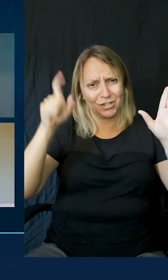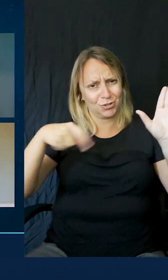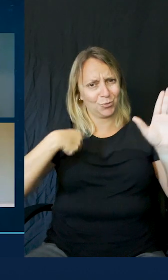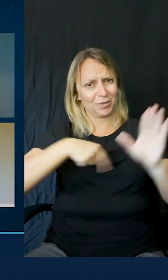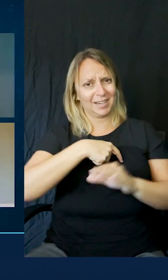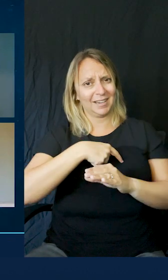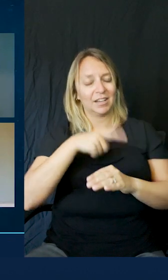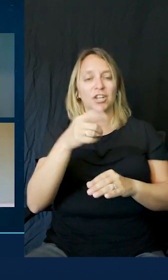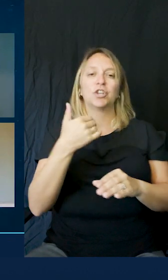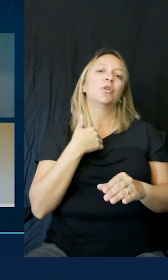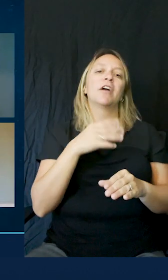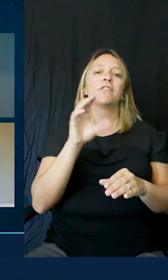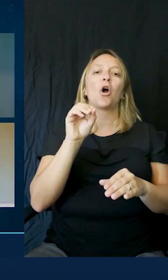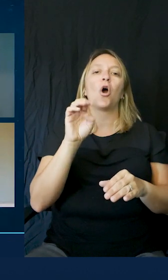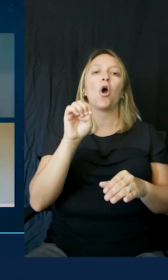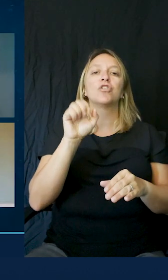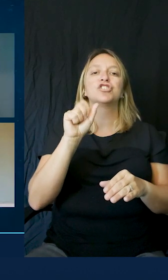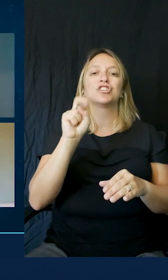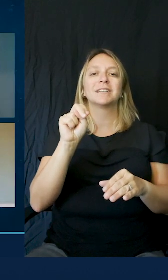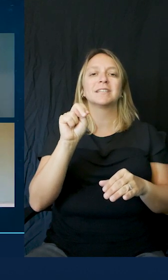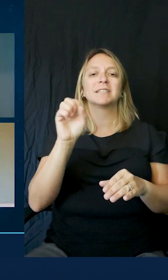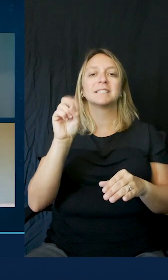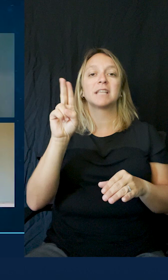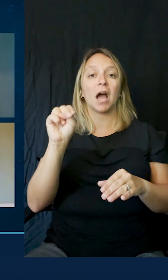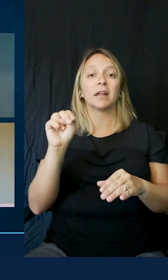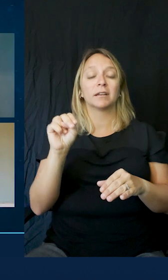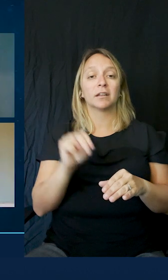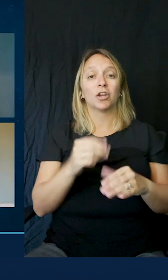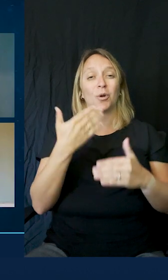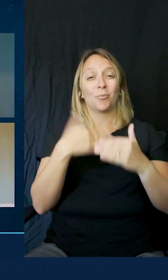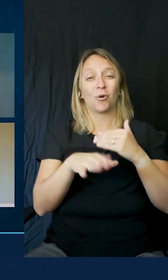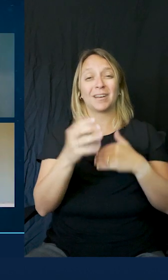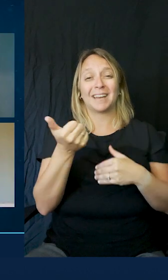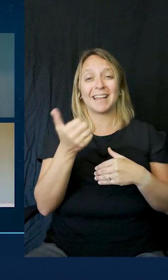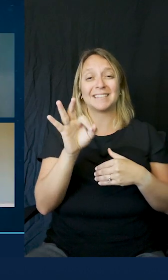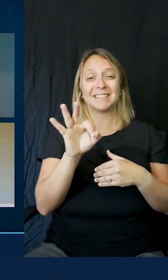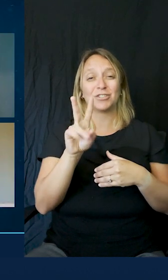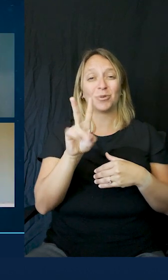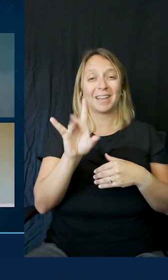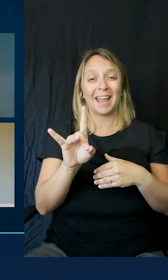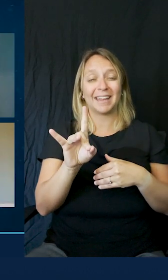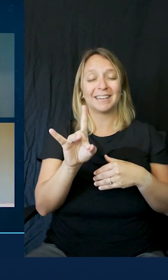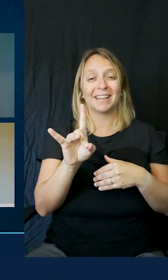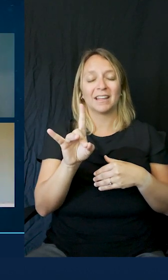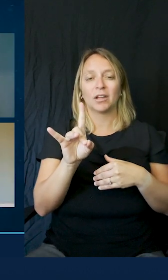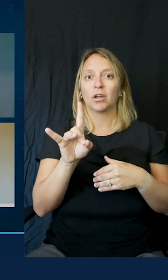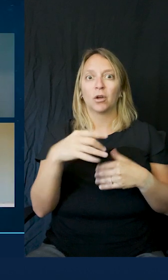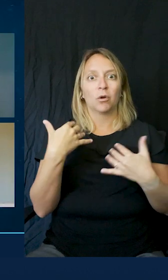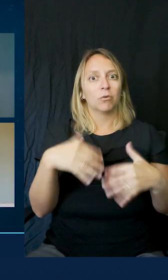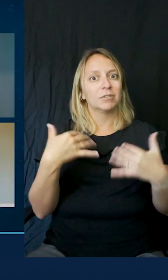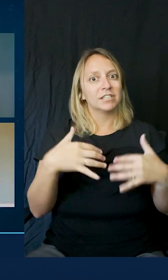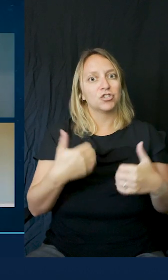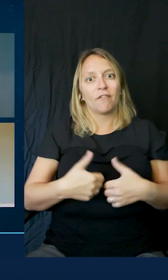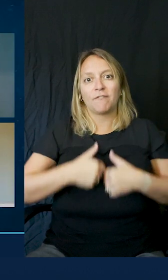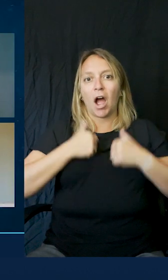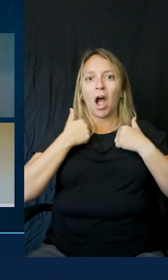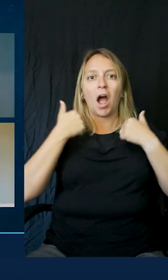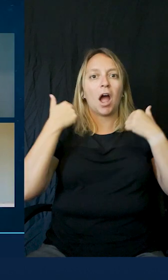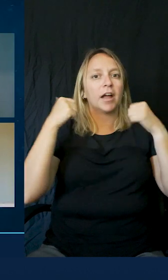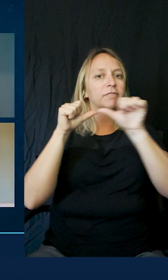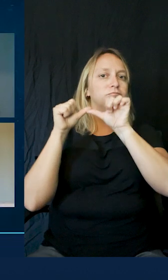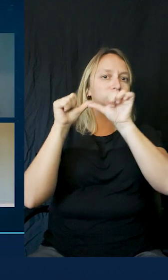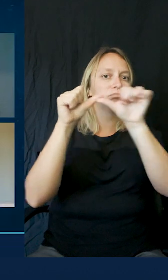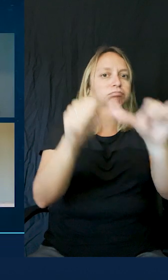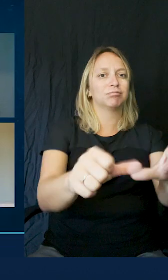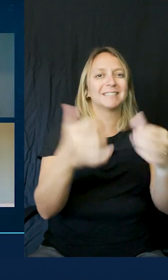got Ocean's son, who was estimated to be born in 1928. Look at the amazing things that she survived, and she's still out there leading her